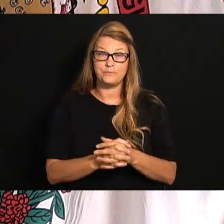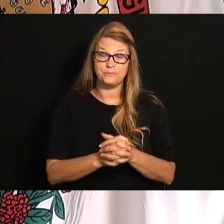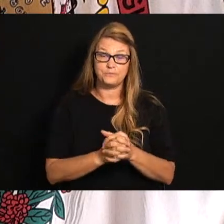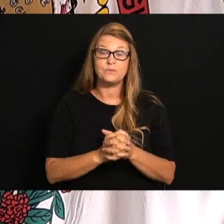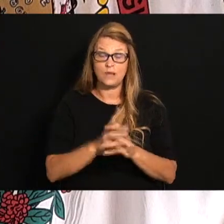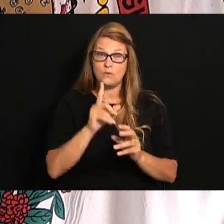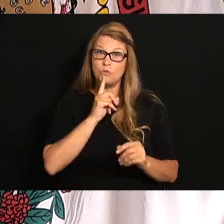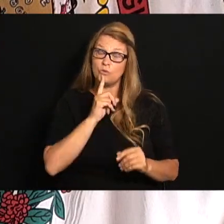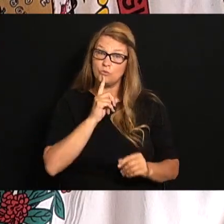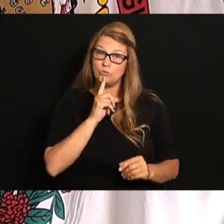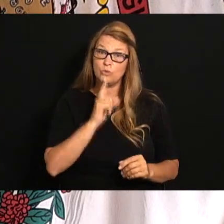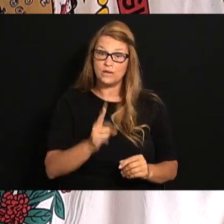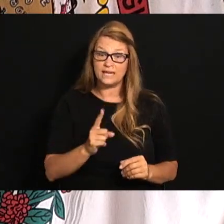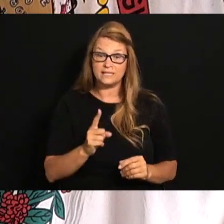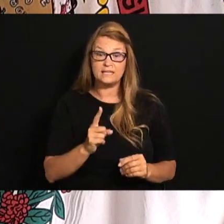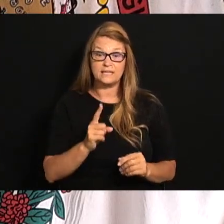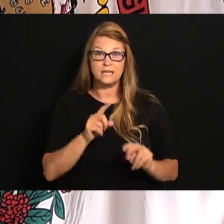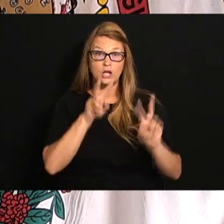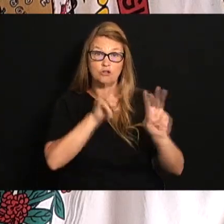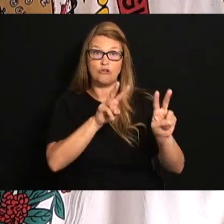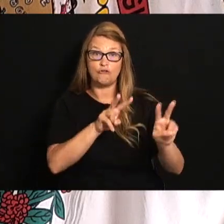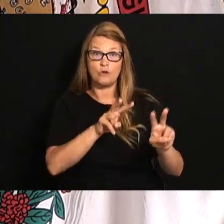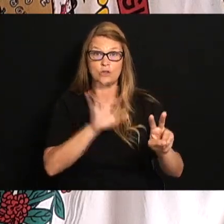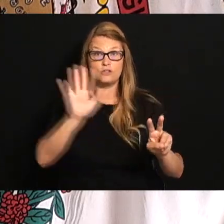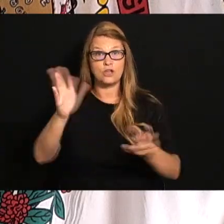really and truly are looking forward to their